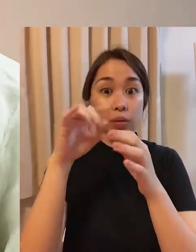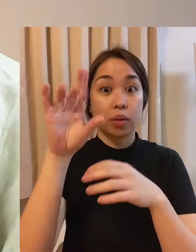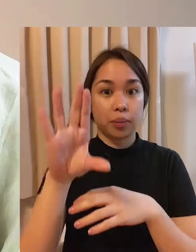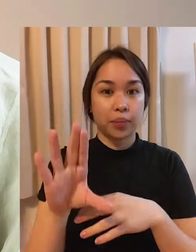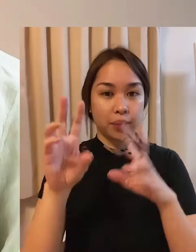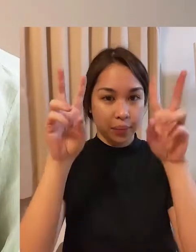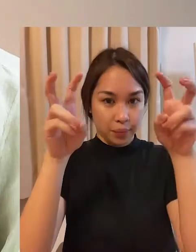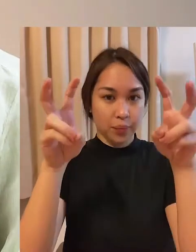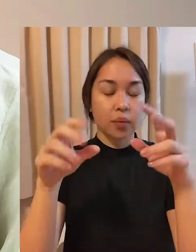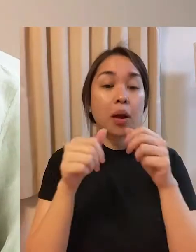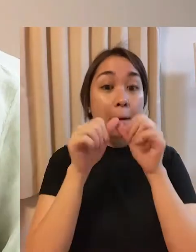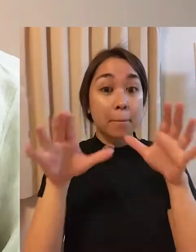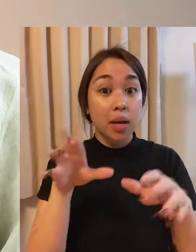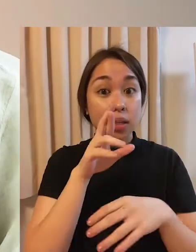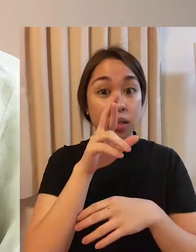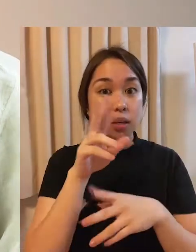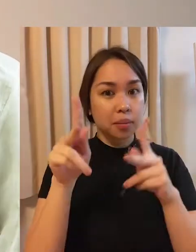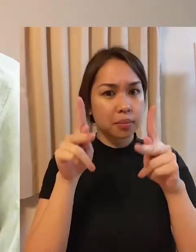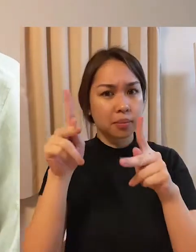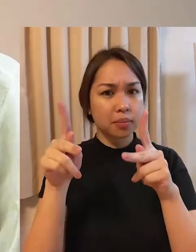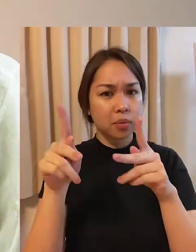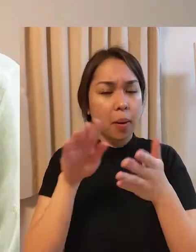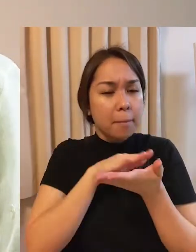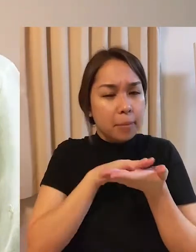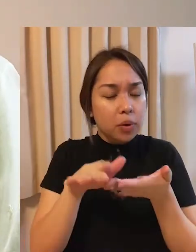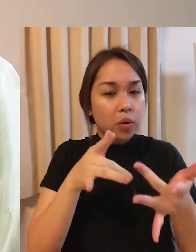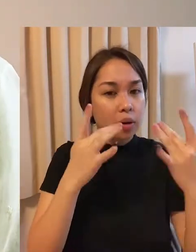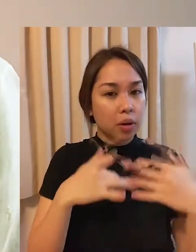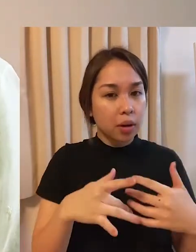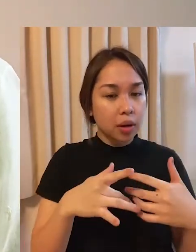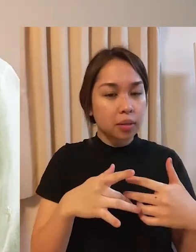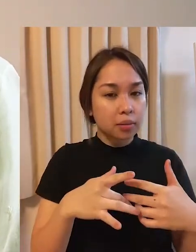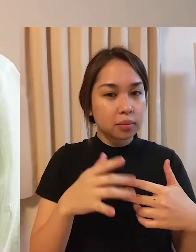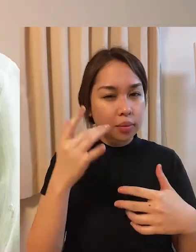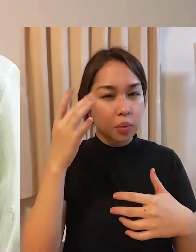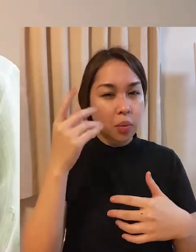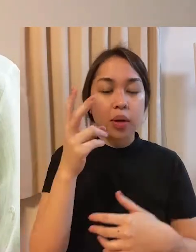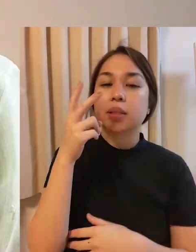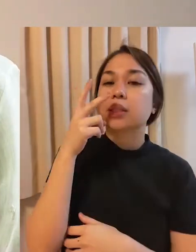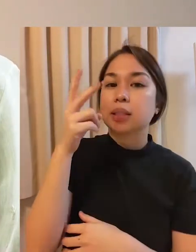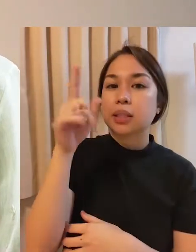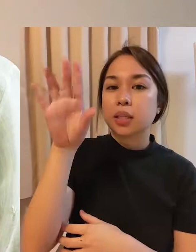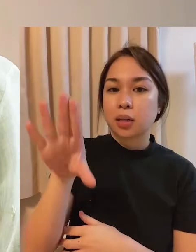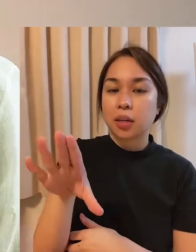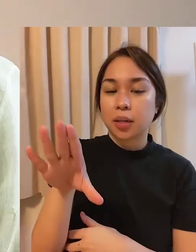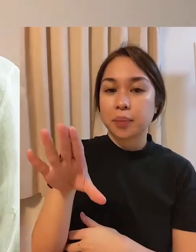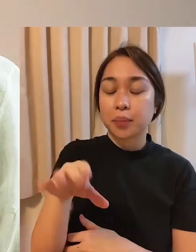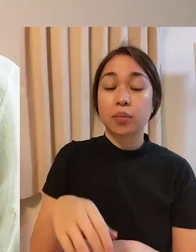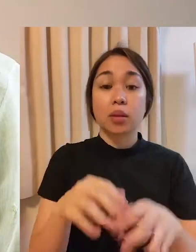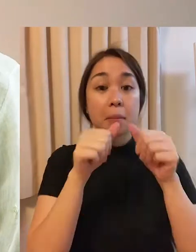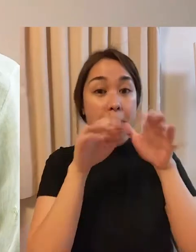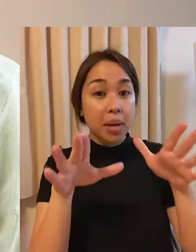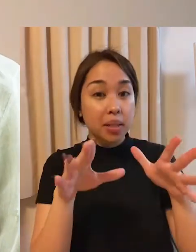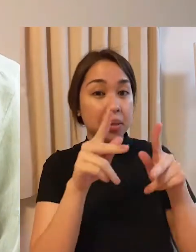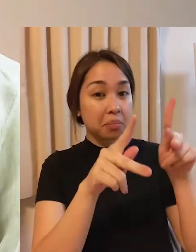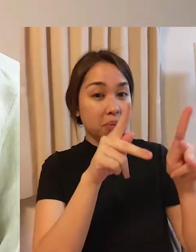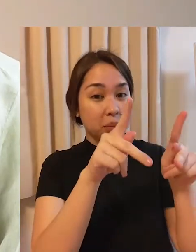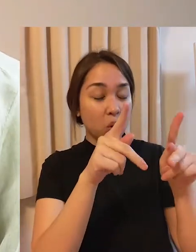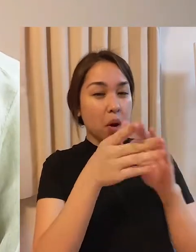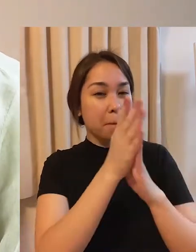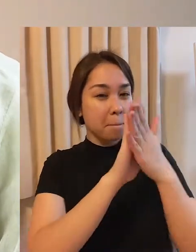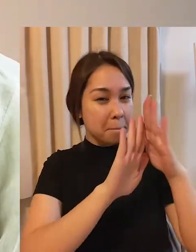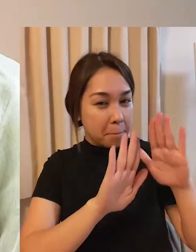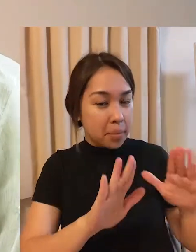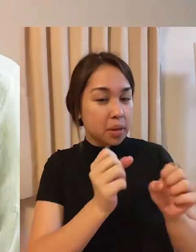God. Blessed are the pure in heart, for they will see God. Blessed are the peacemakers, for they will be